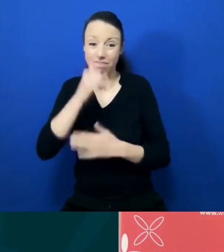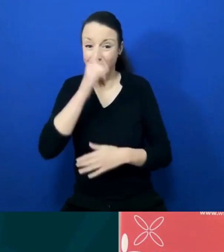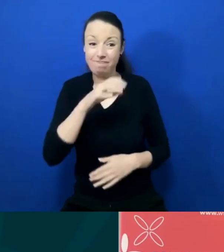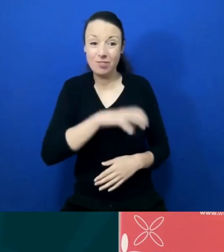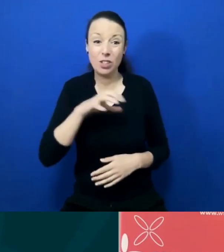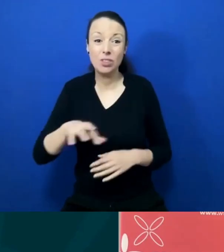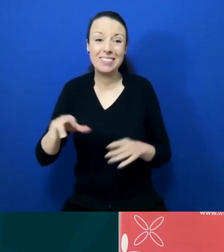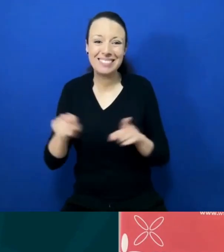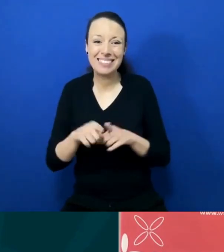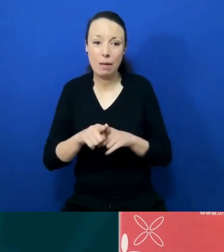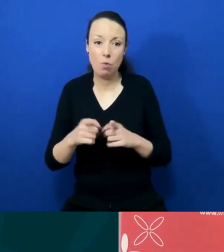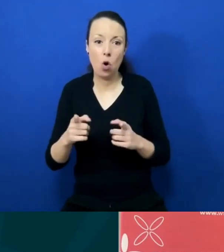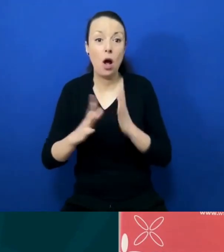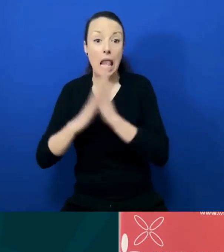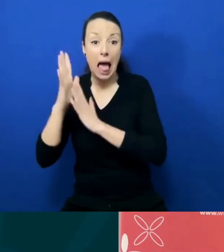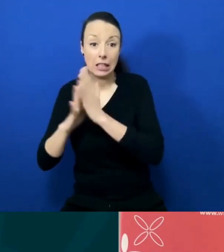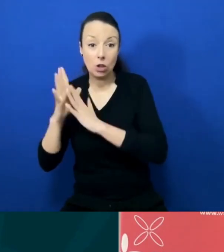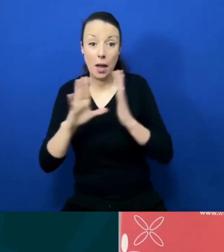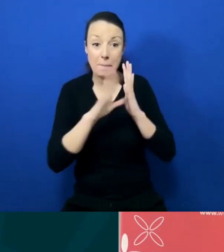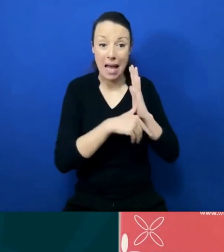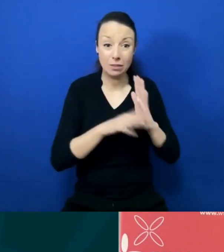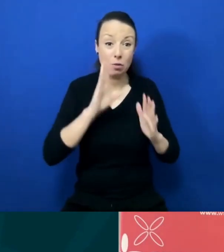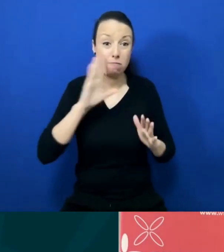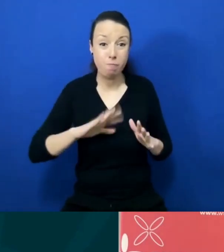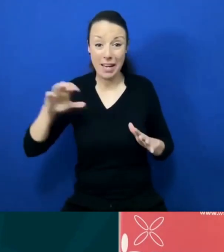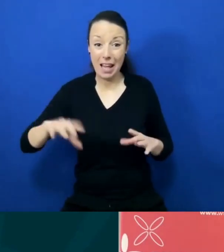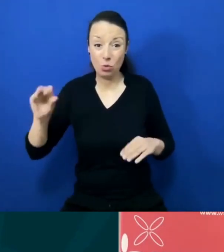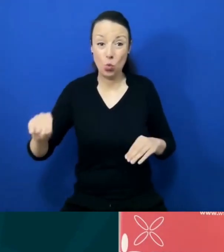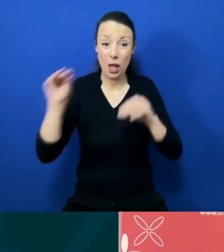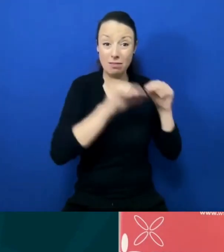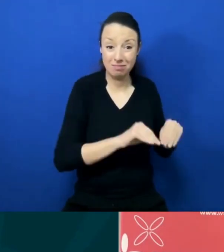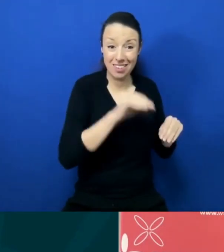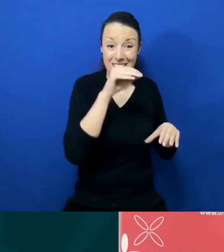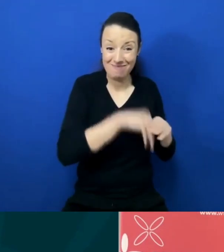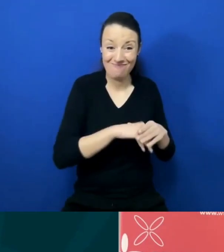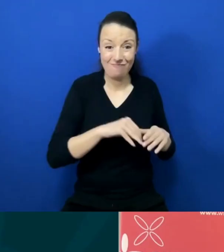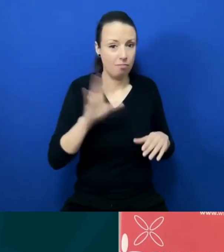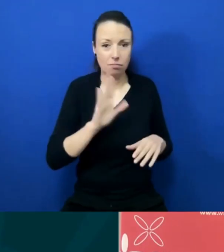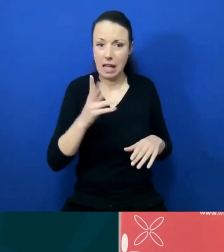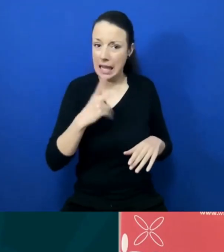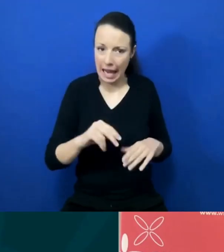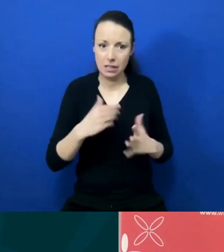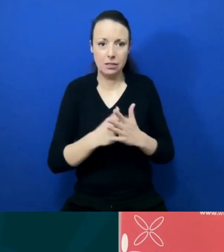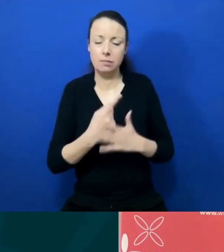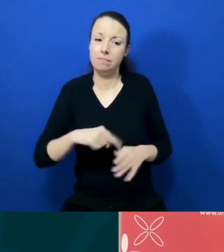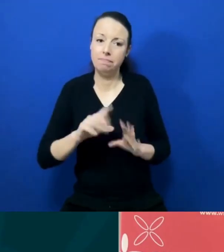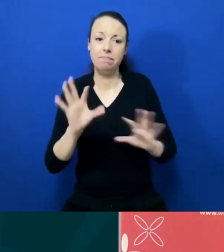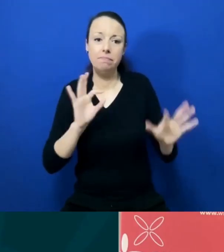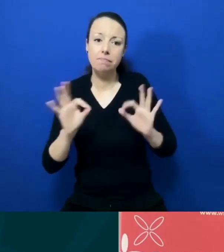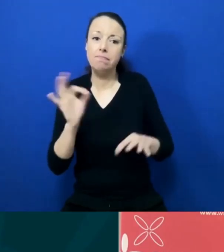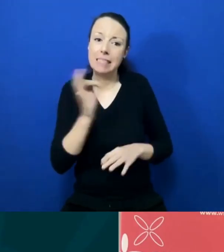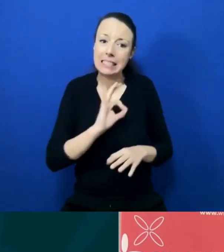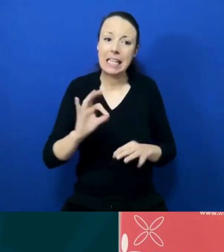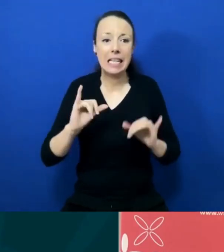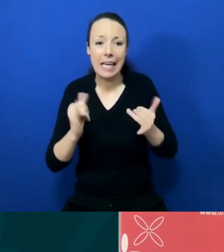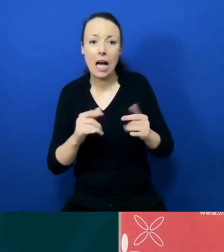by controlling the pollution of the trees, and also by replacing trees that would not be suited